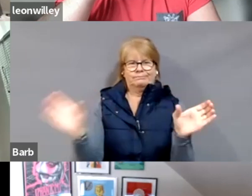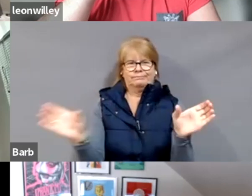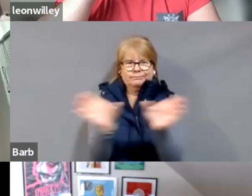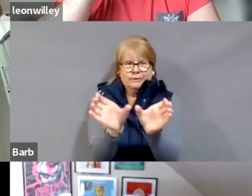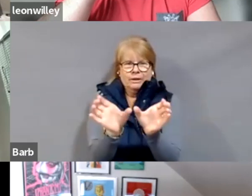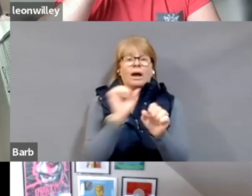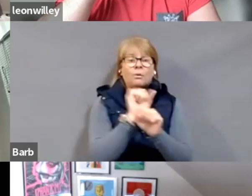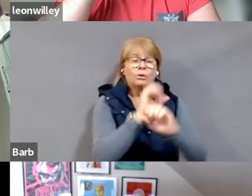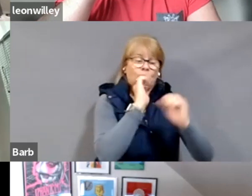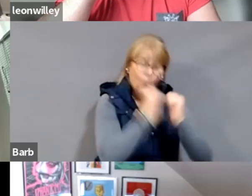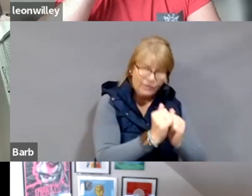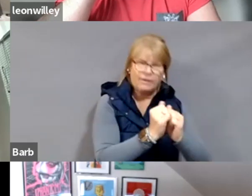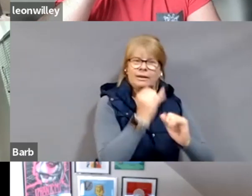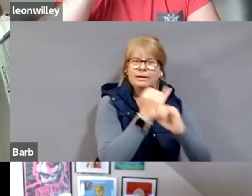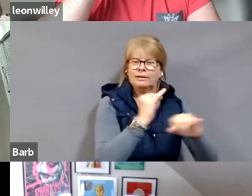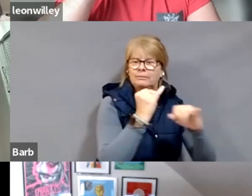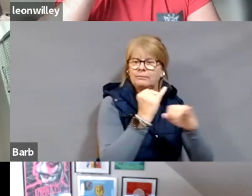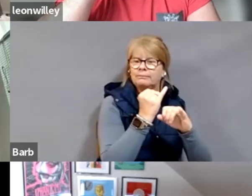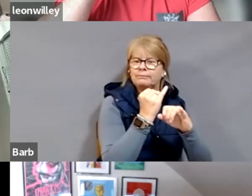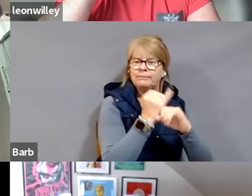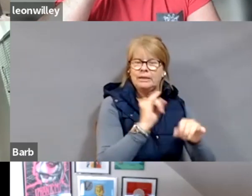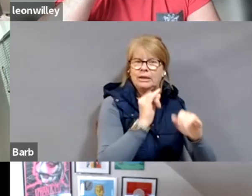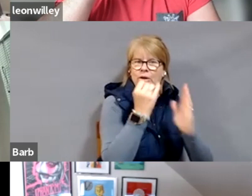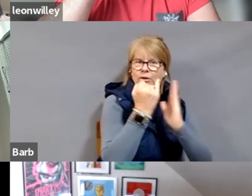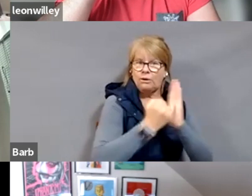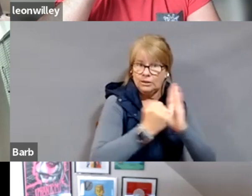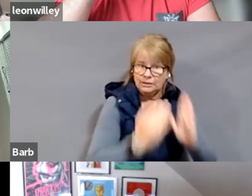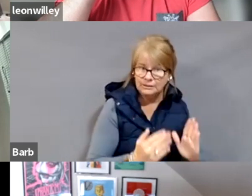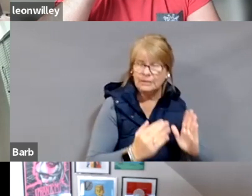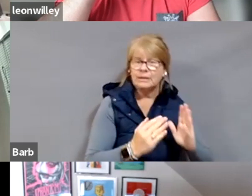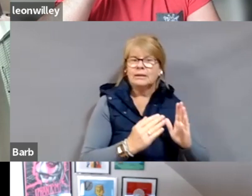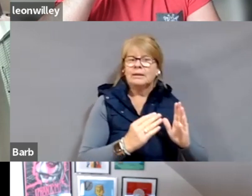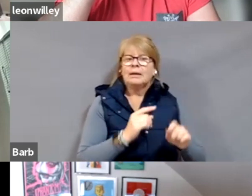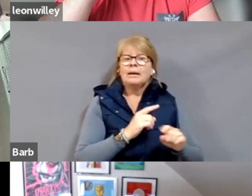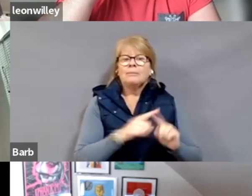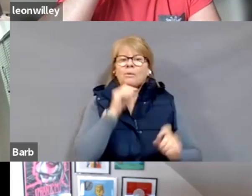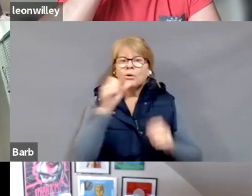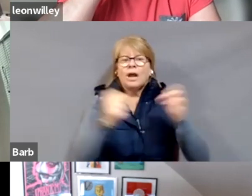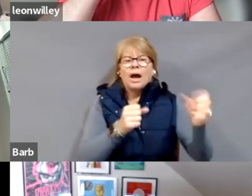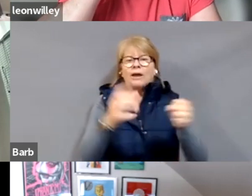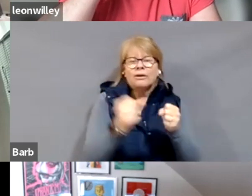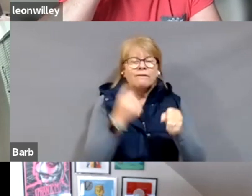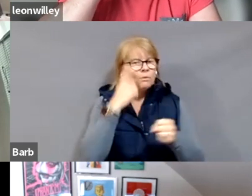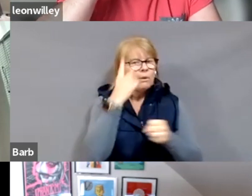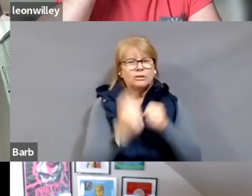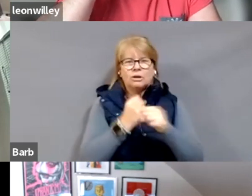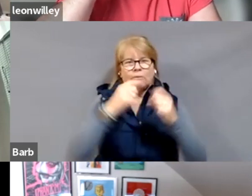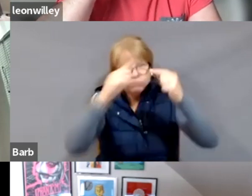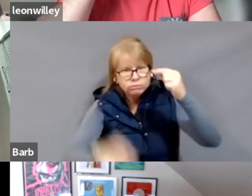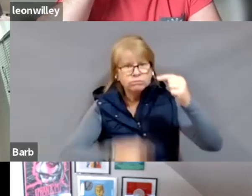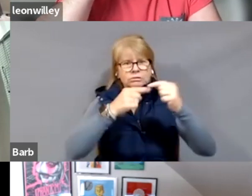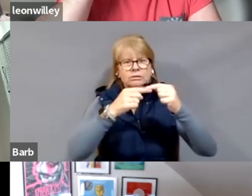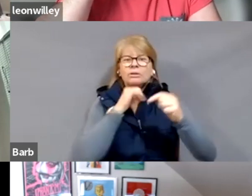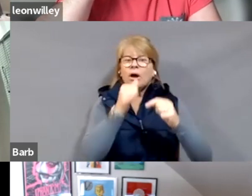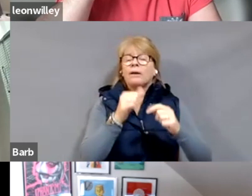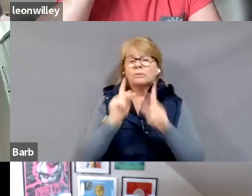working with freelance artists. We would be one of the shows they would do in the year, but we weren't hiring everybody all year round. So people weren't necessarily knocking